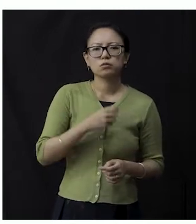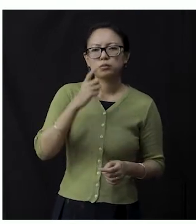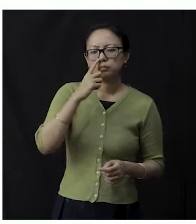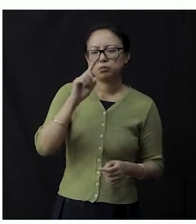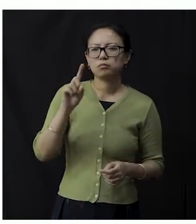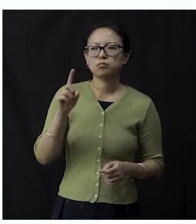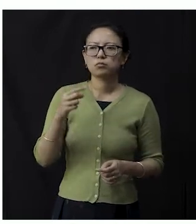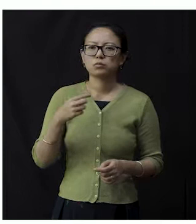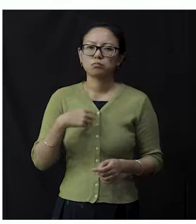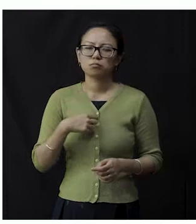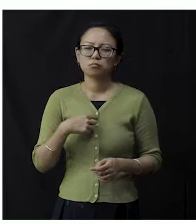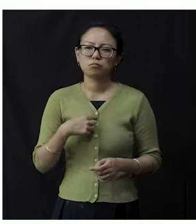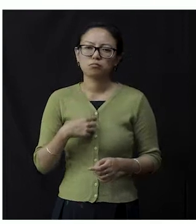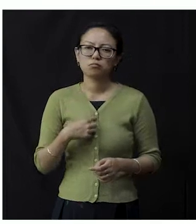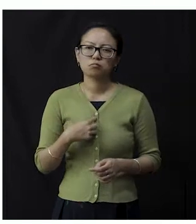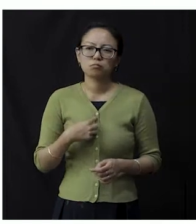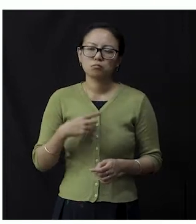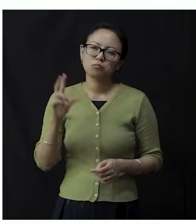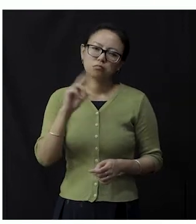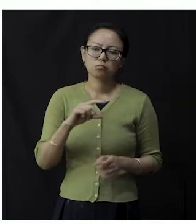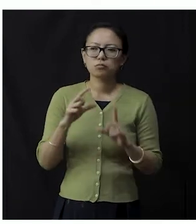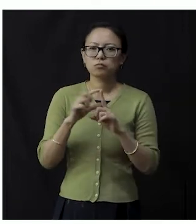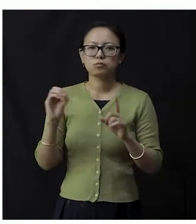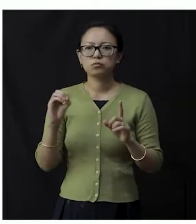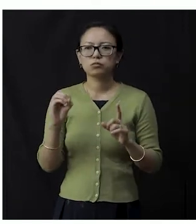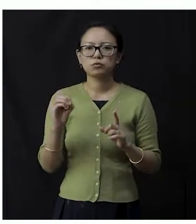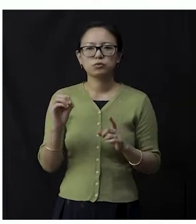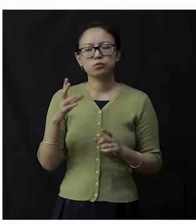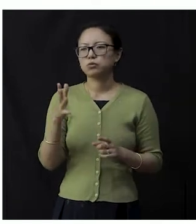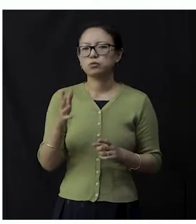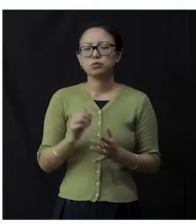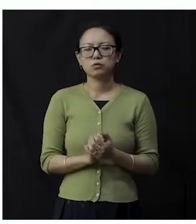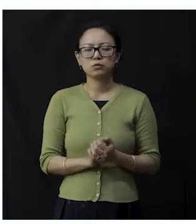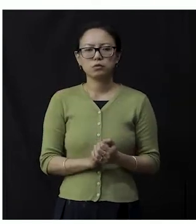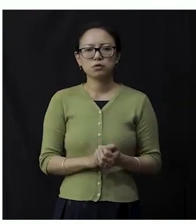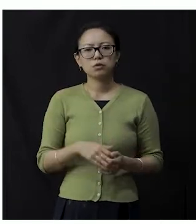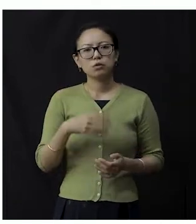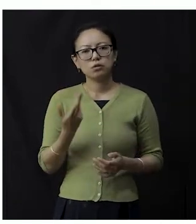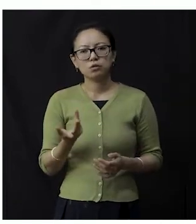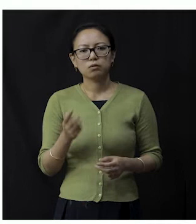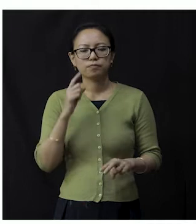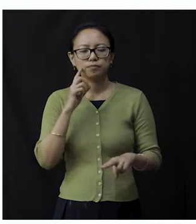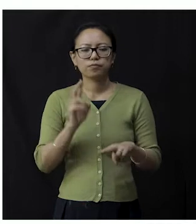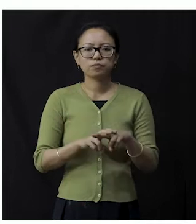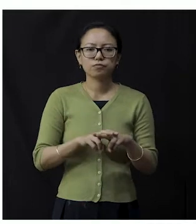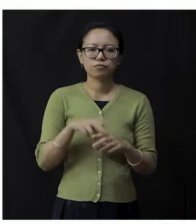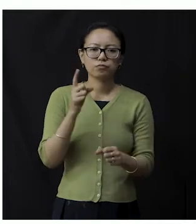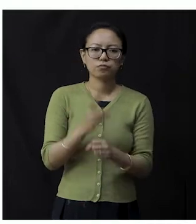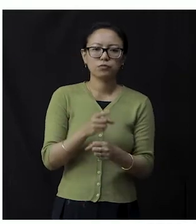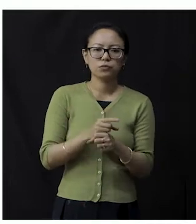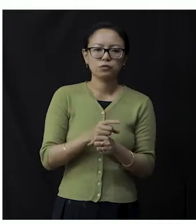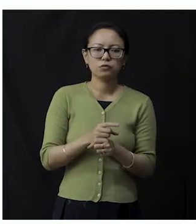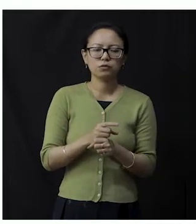I'm going to not do this all over again. Or if there is a teacher, she's not really happy with your task, you